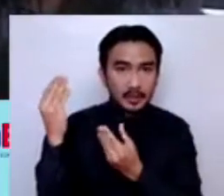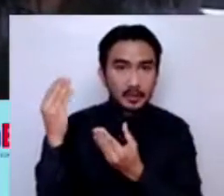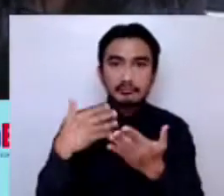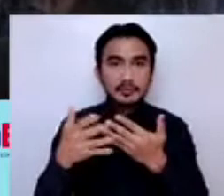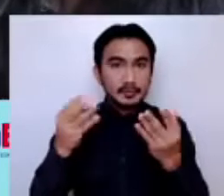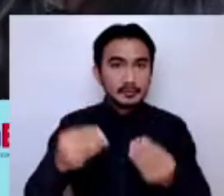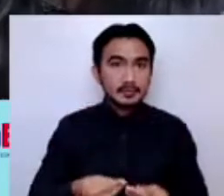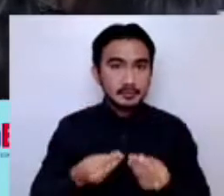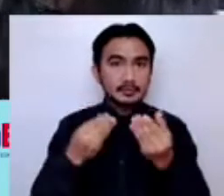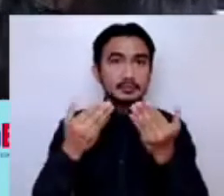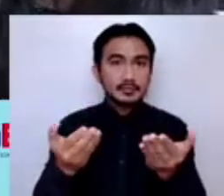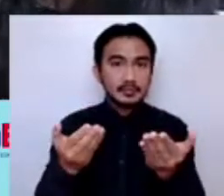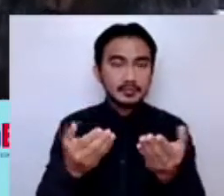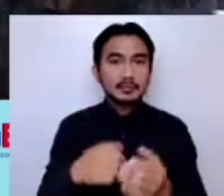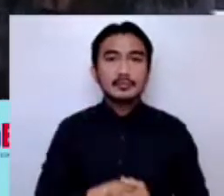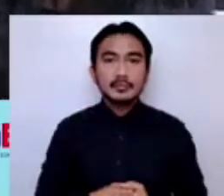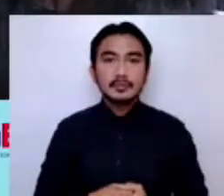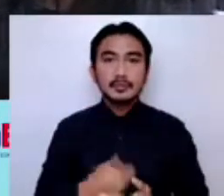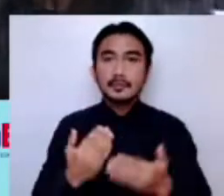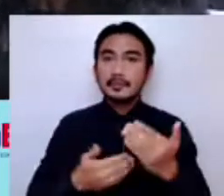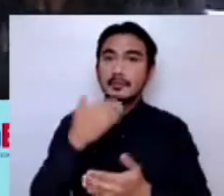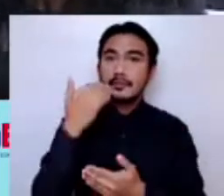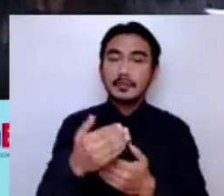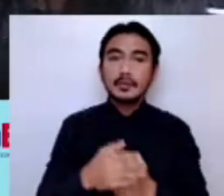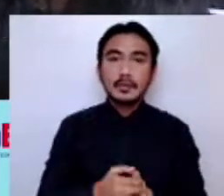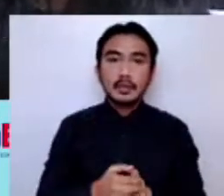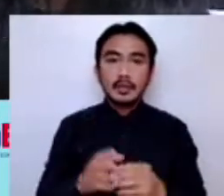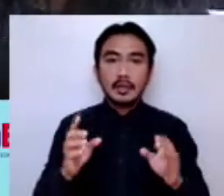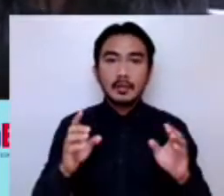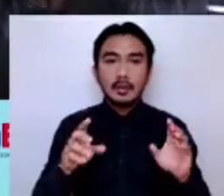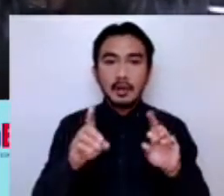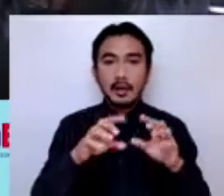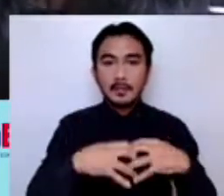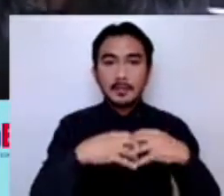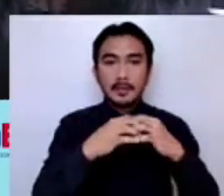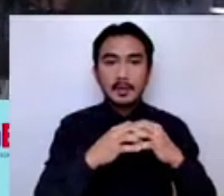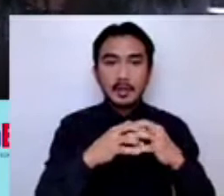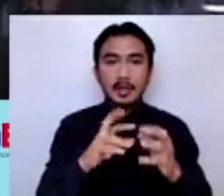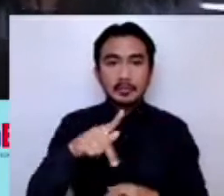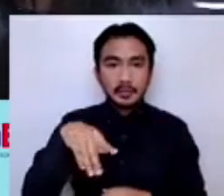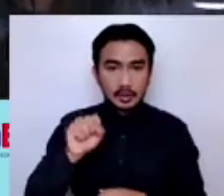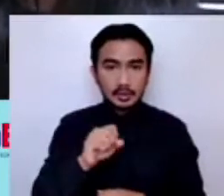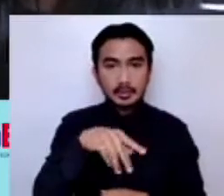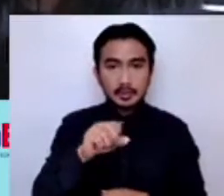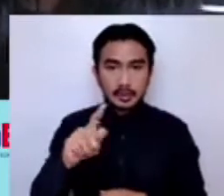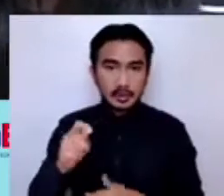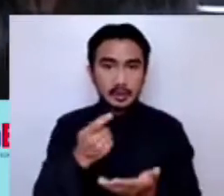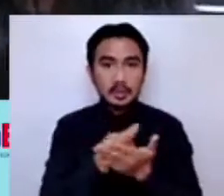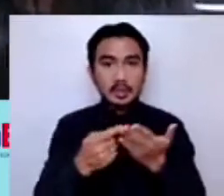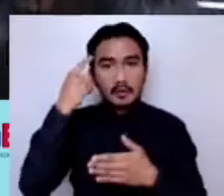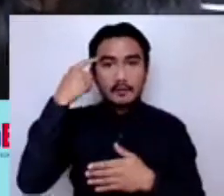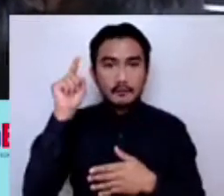issuances on this one. Next is the development of an RPMS-PPST tool for our distinguished teachers.